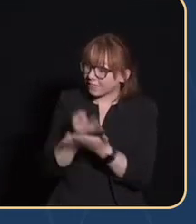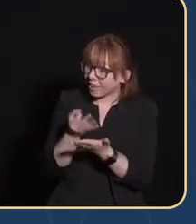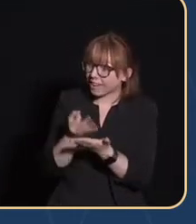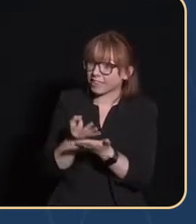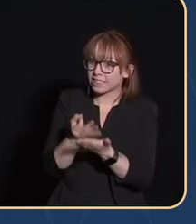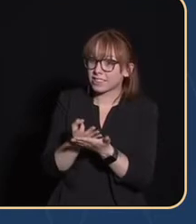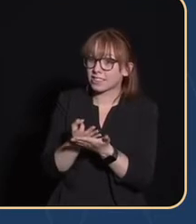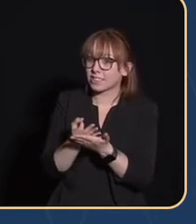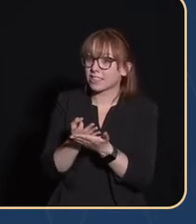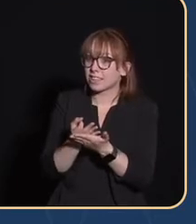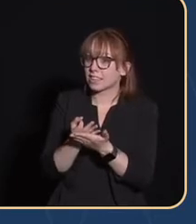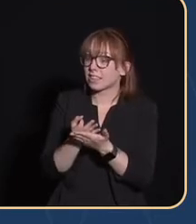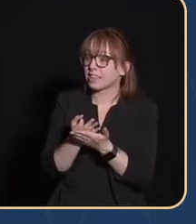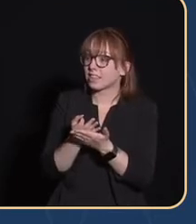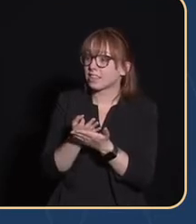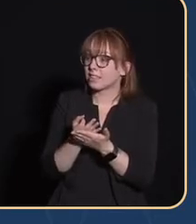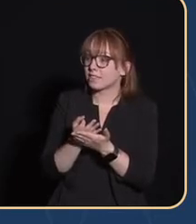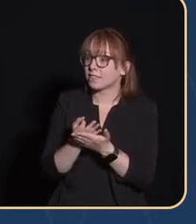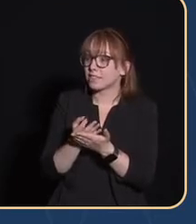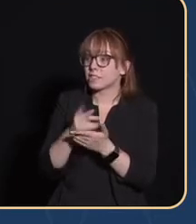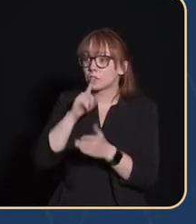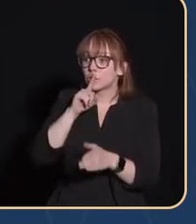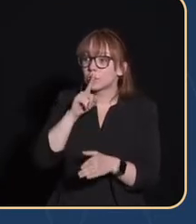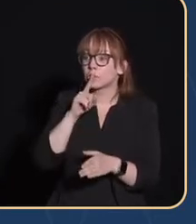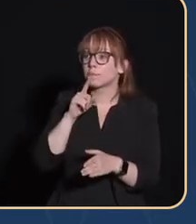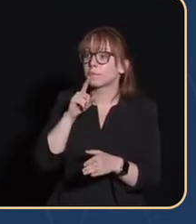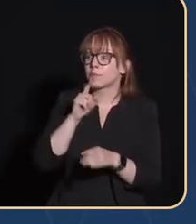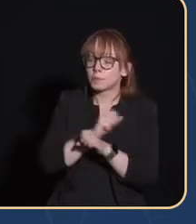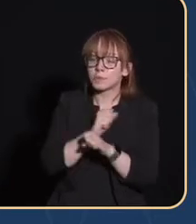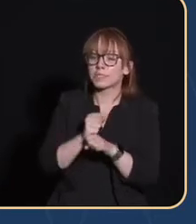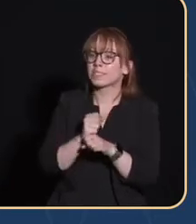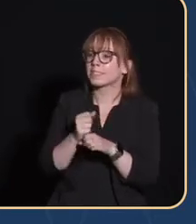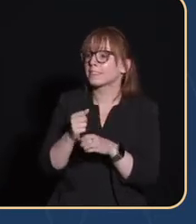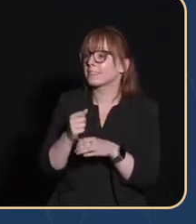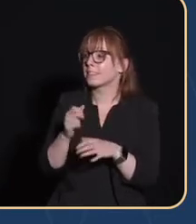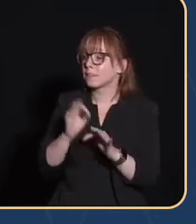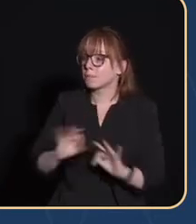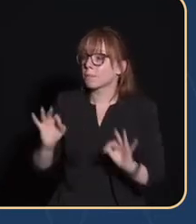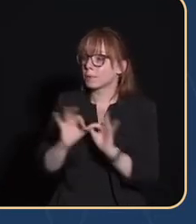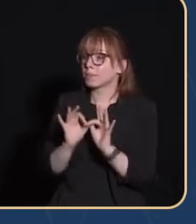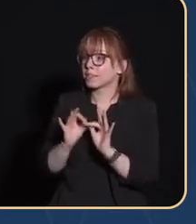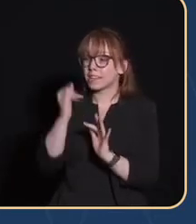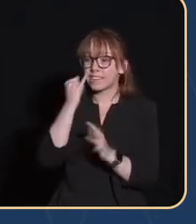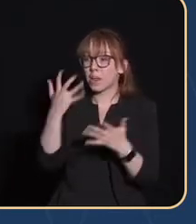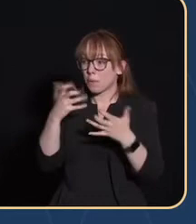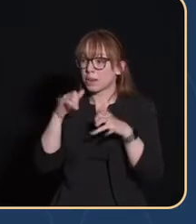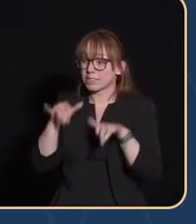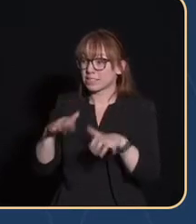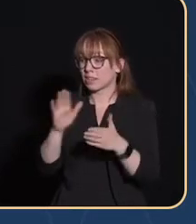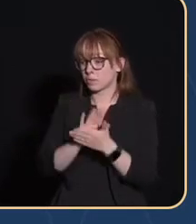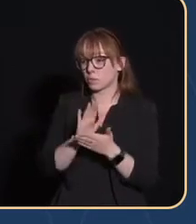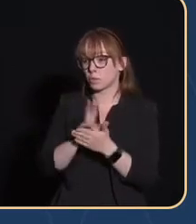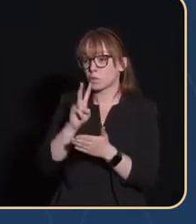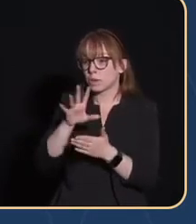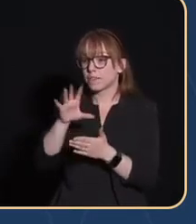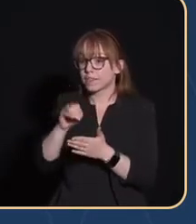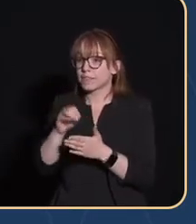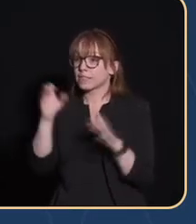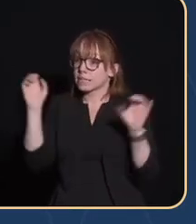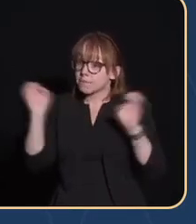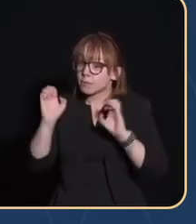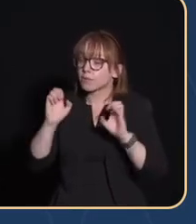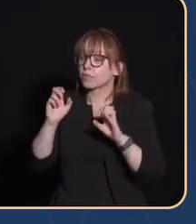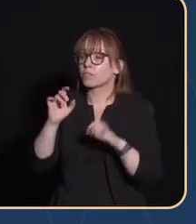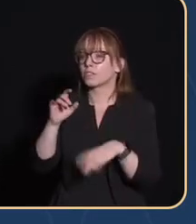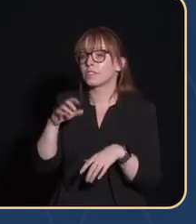to stay in school. That's how critical it is. That is how critical. It's amazing. A gift of $250 provides an emergency